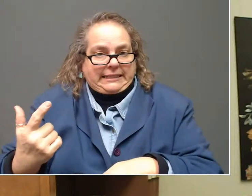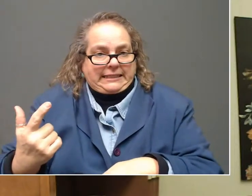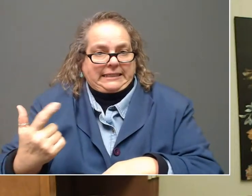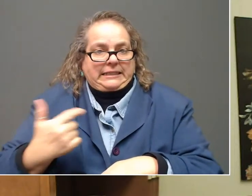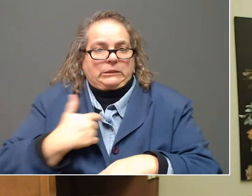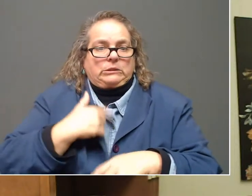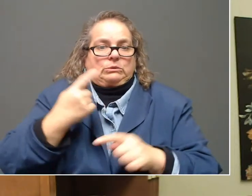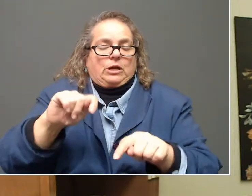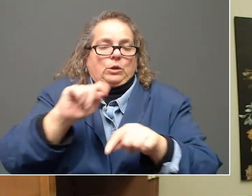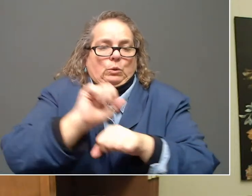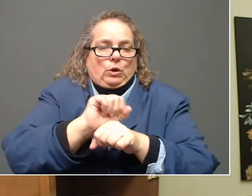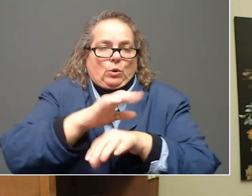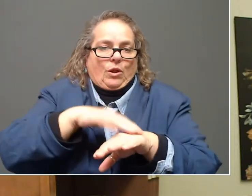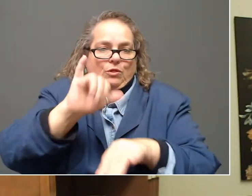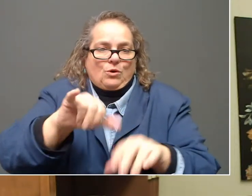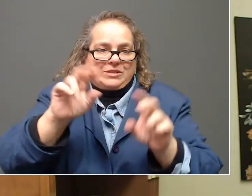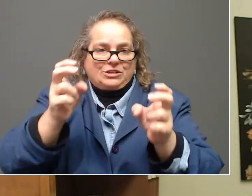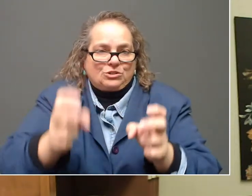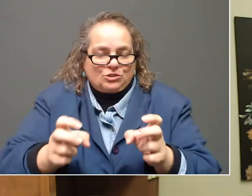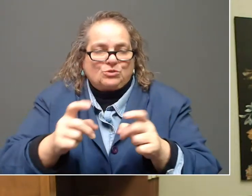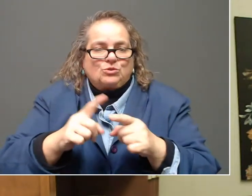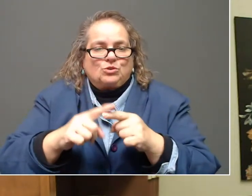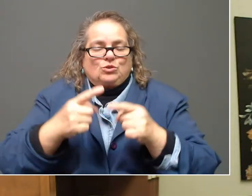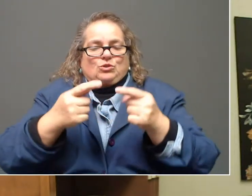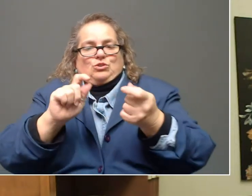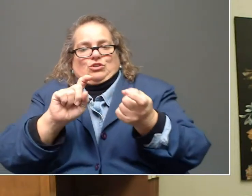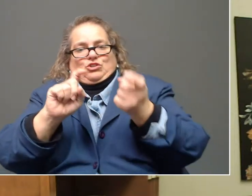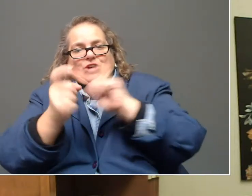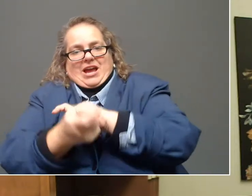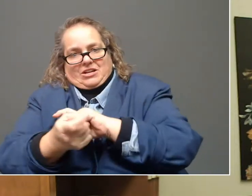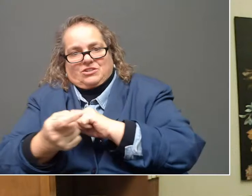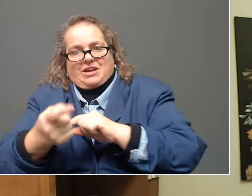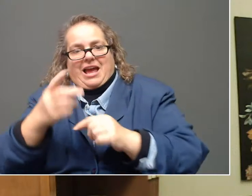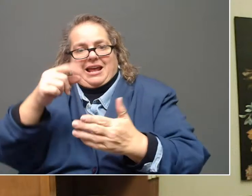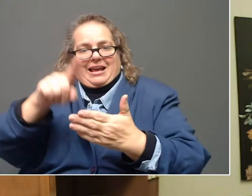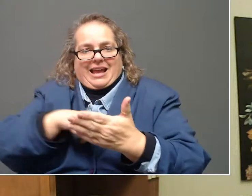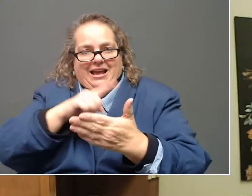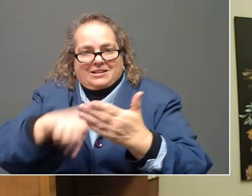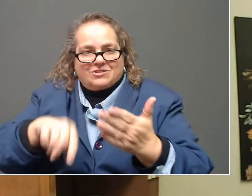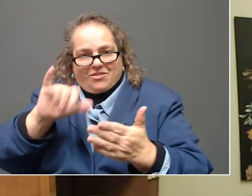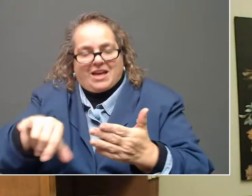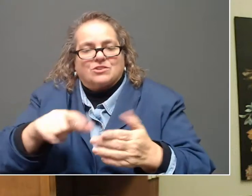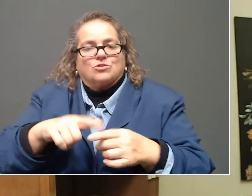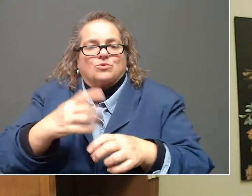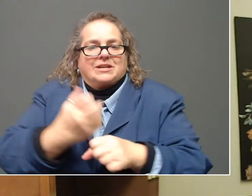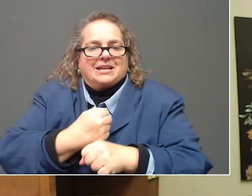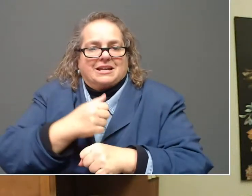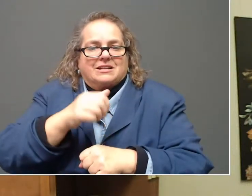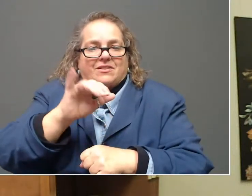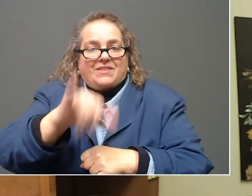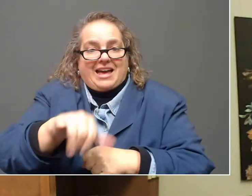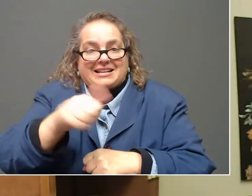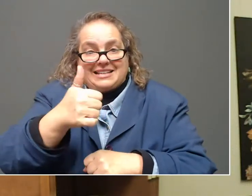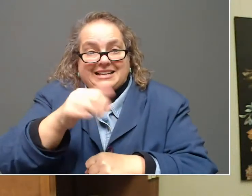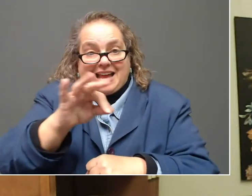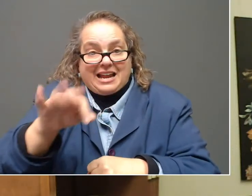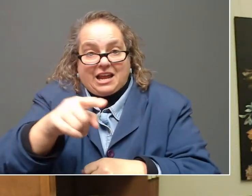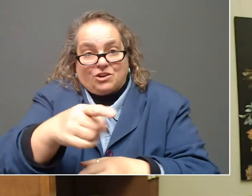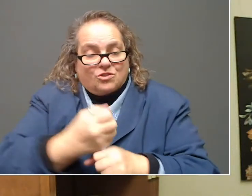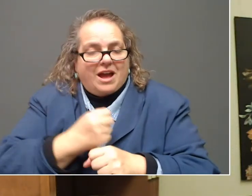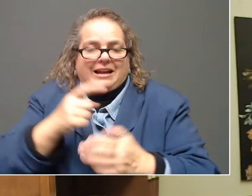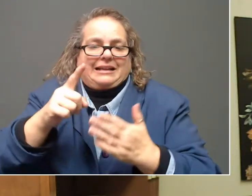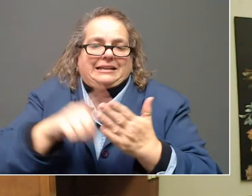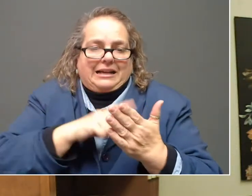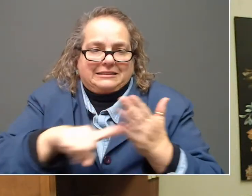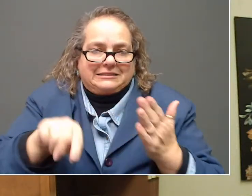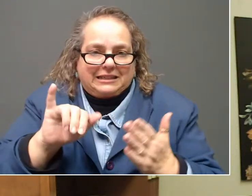out faster, we were paying automatically. So what has happened here for some of these employees, and if you're in that boat, this